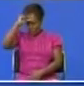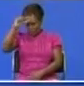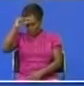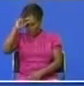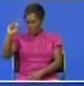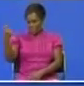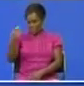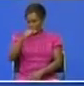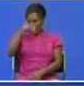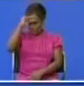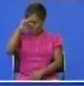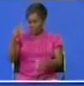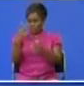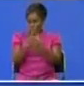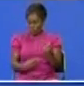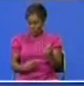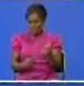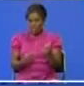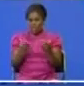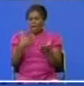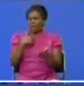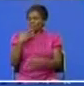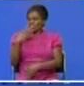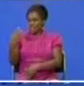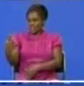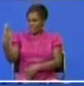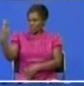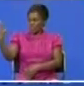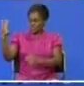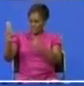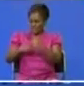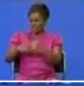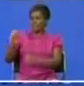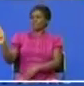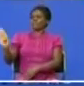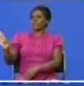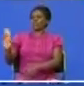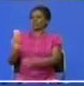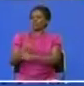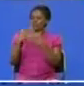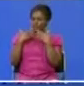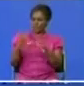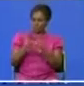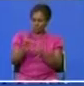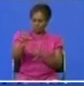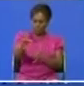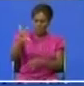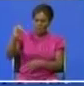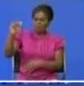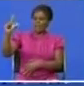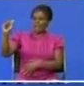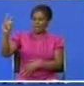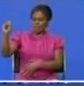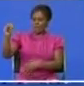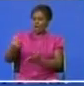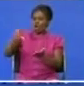Kenyan government, has so far gobbled up 327 billion shillings. The extension to Malaba is said to raise the